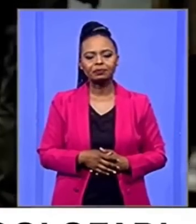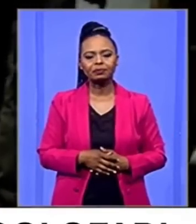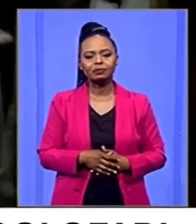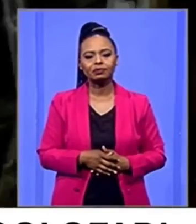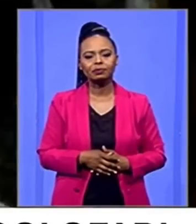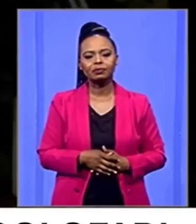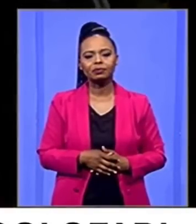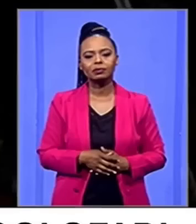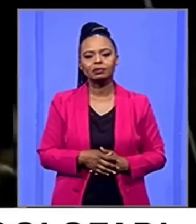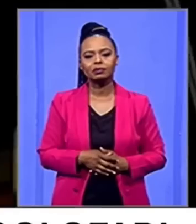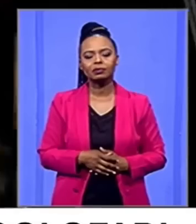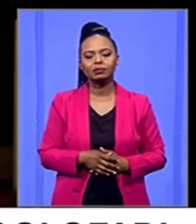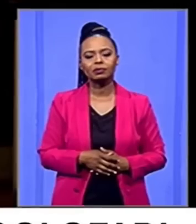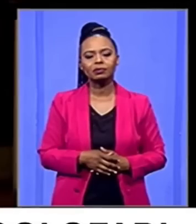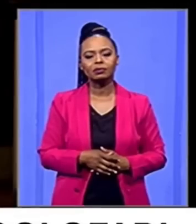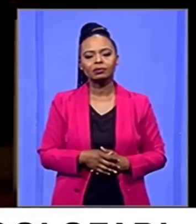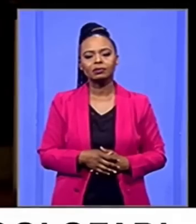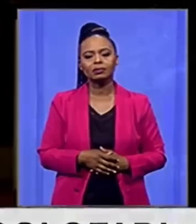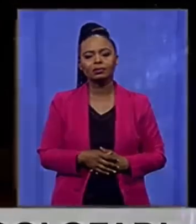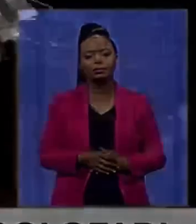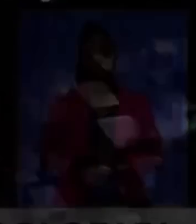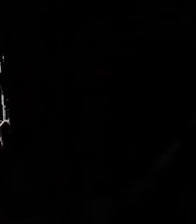News, Bloemfontein.